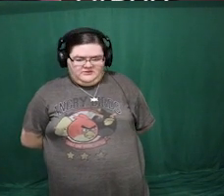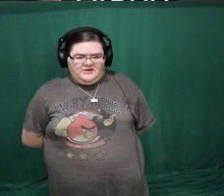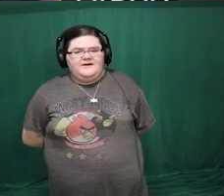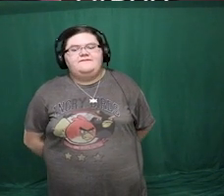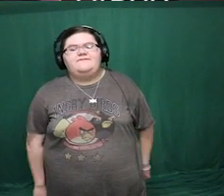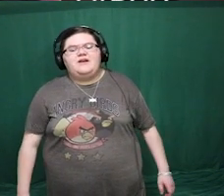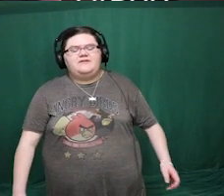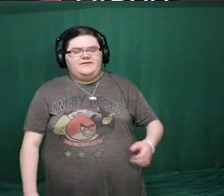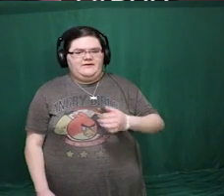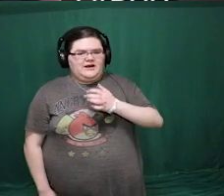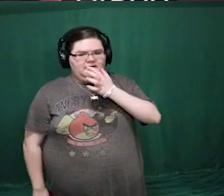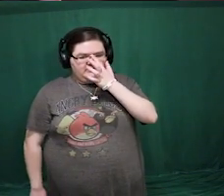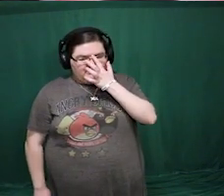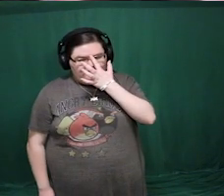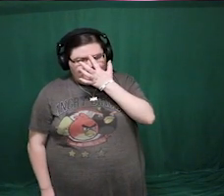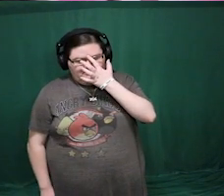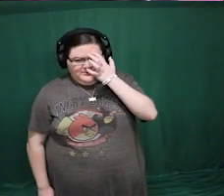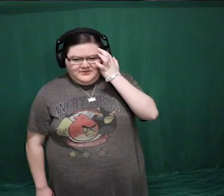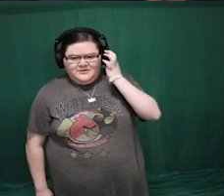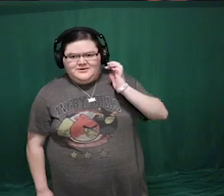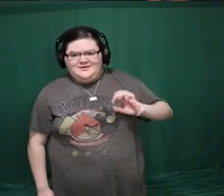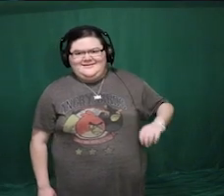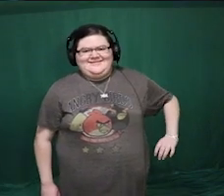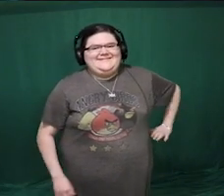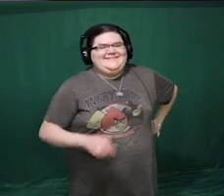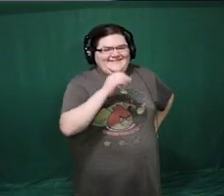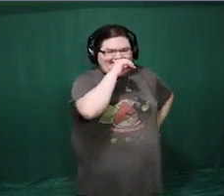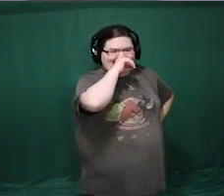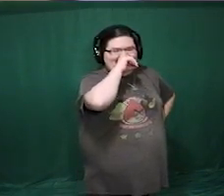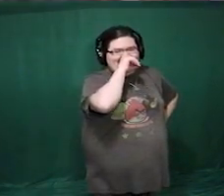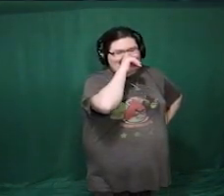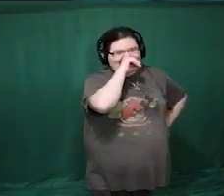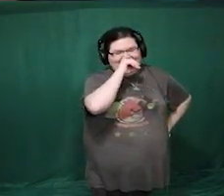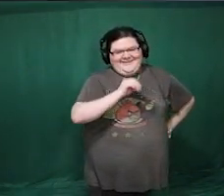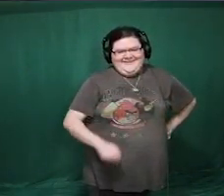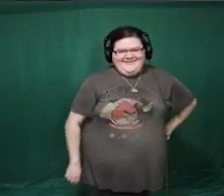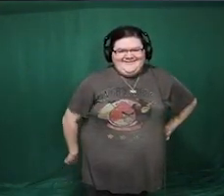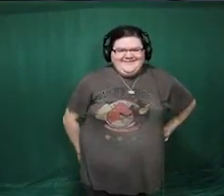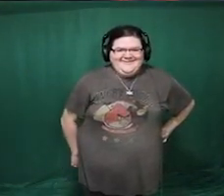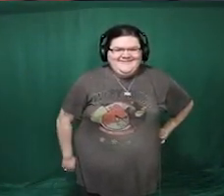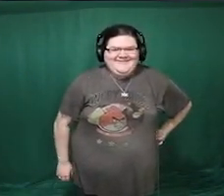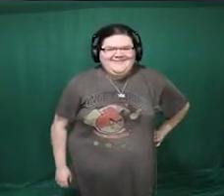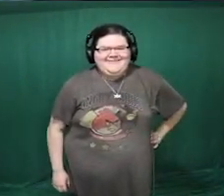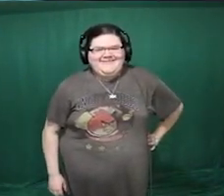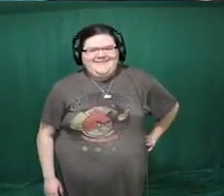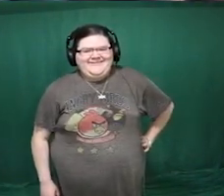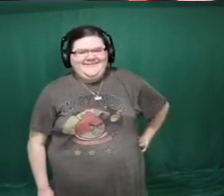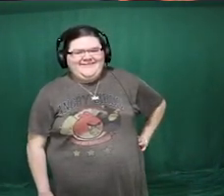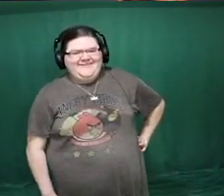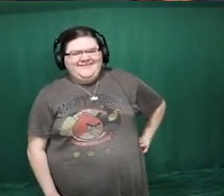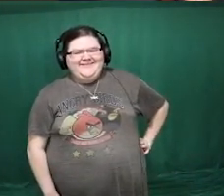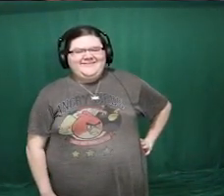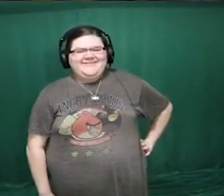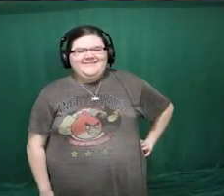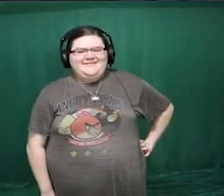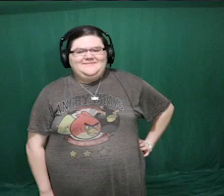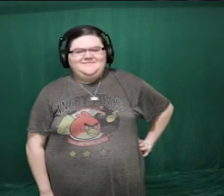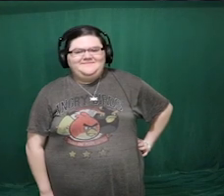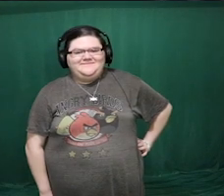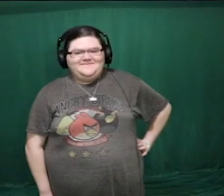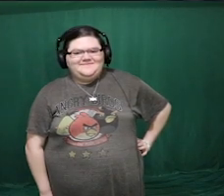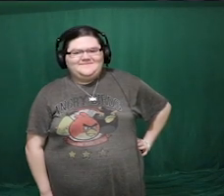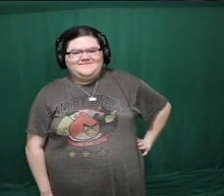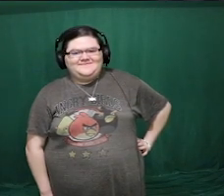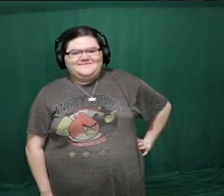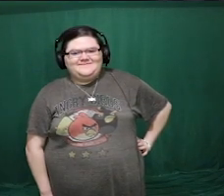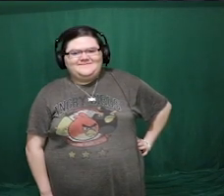close though. Very, very close. I was forgetting what color I was that whole last round. We have like five wedges by this point, don't we? Yeah. No,